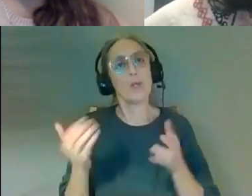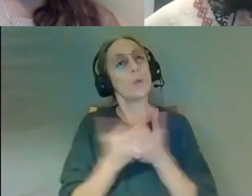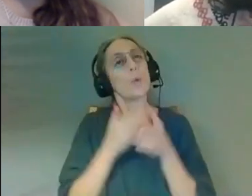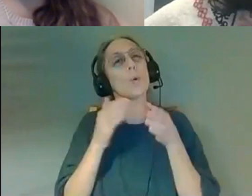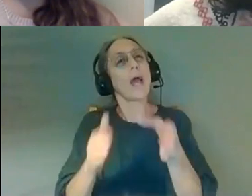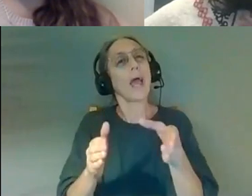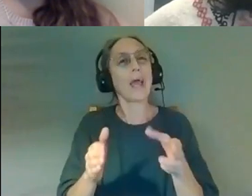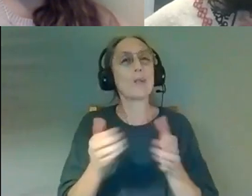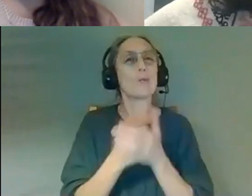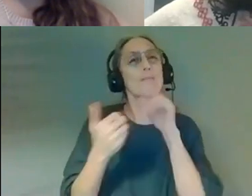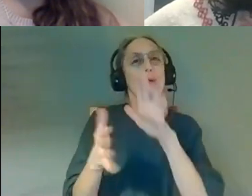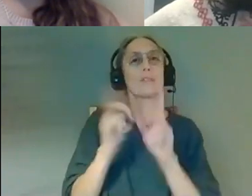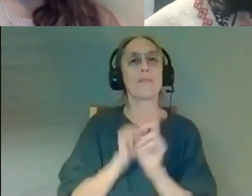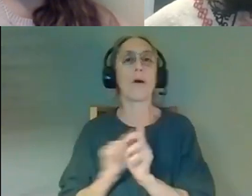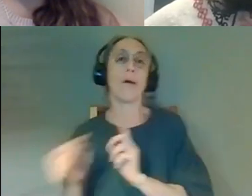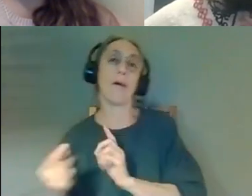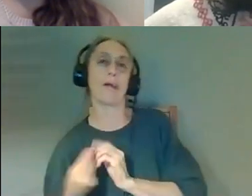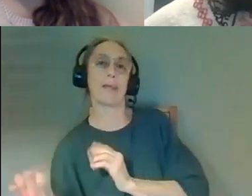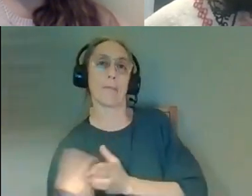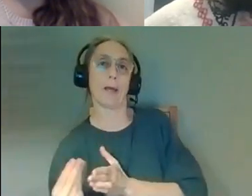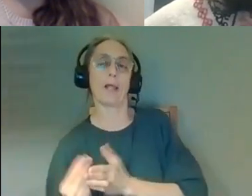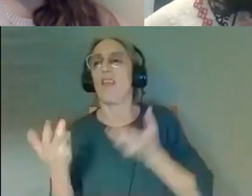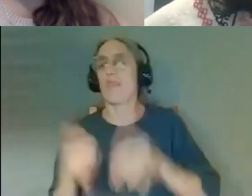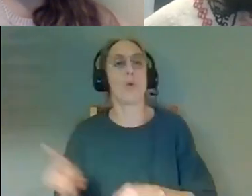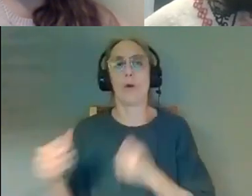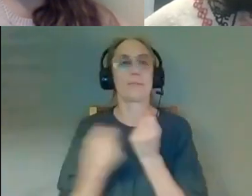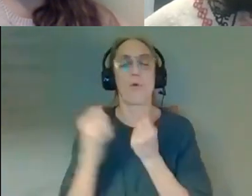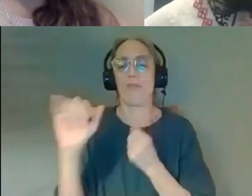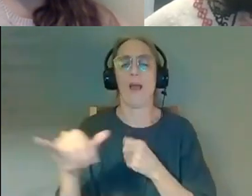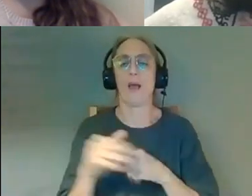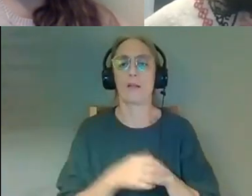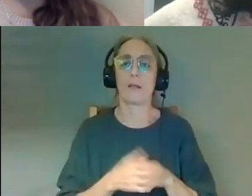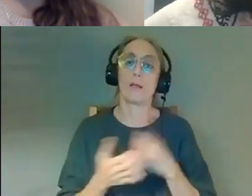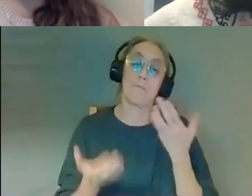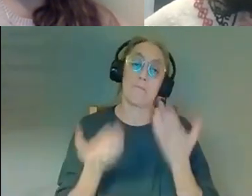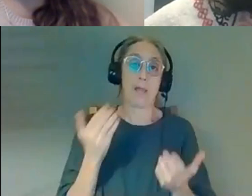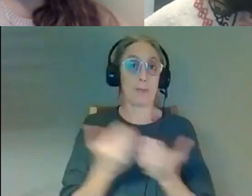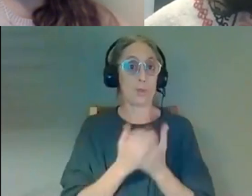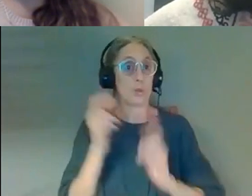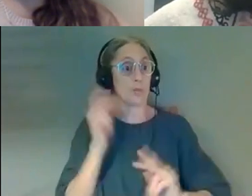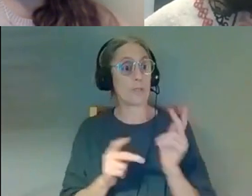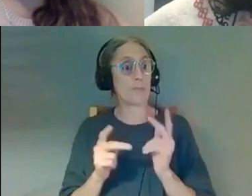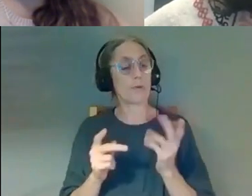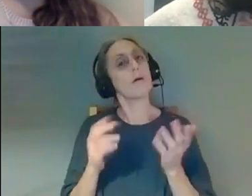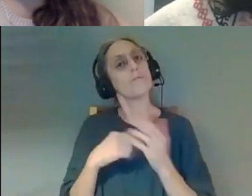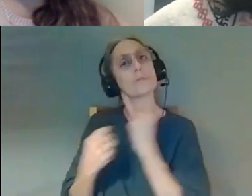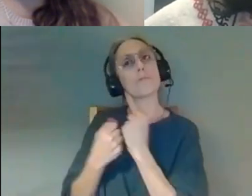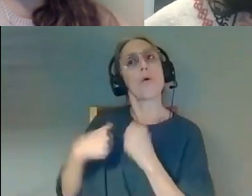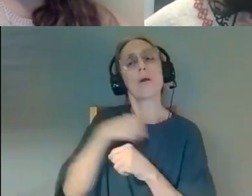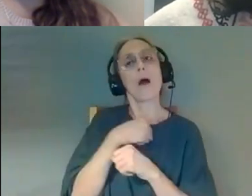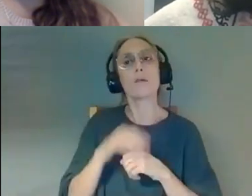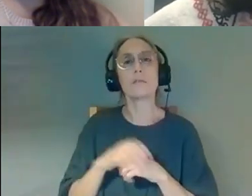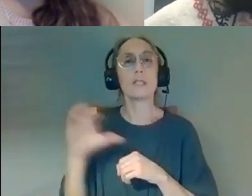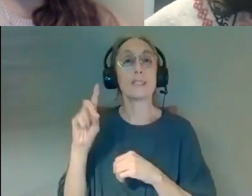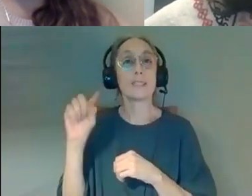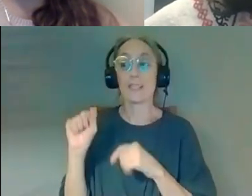you are, and we do have allies within CDOT that, you know, see a sustainable